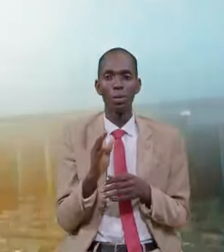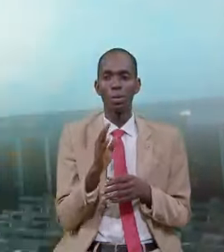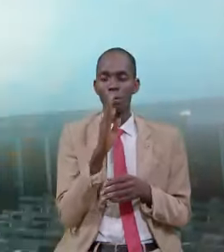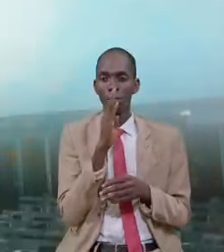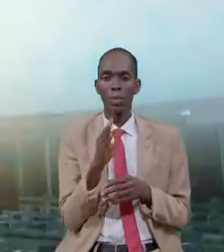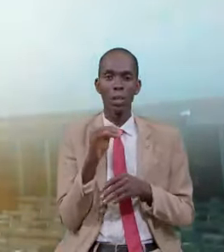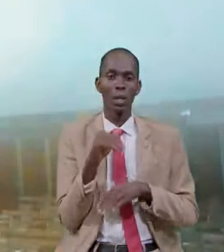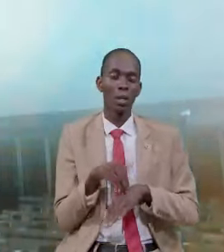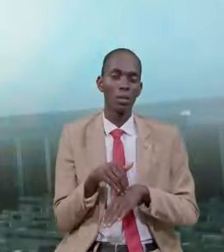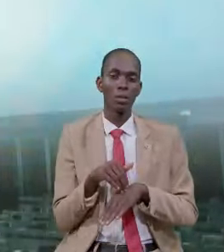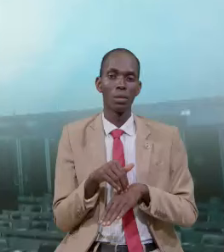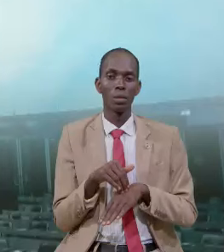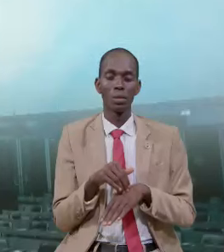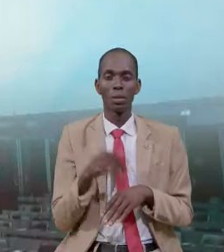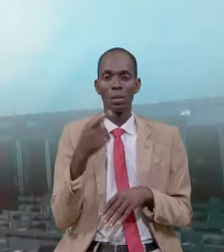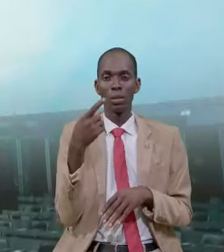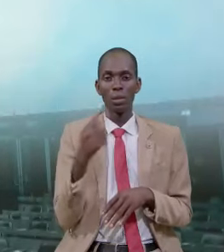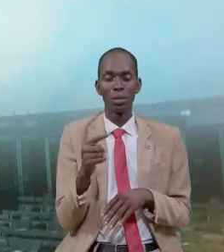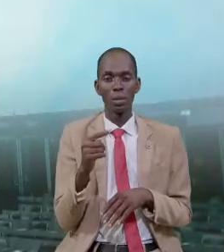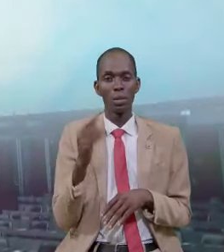at the Deeper Life Headquarters Church,